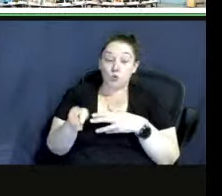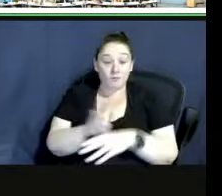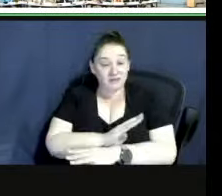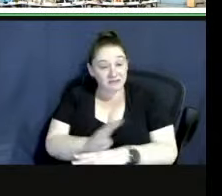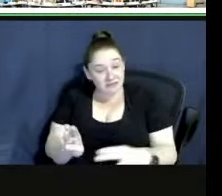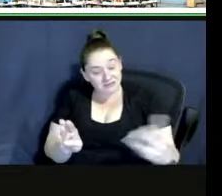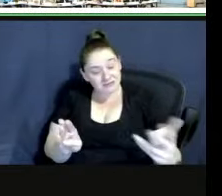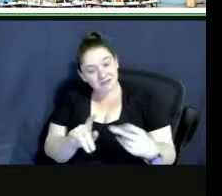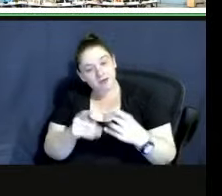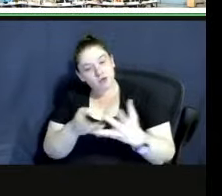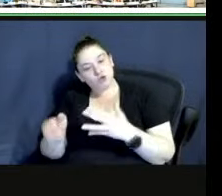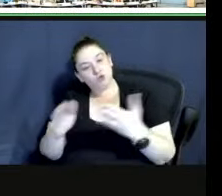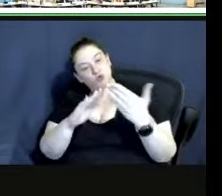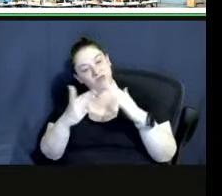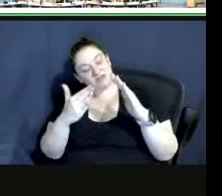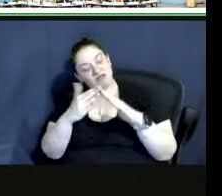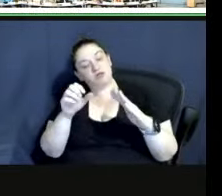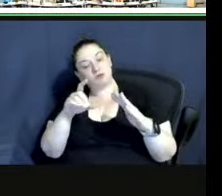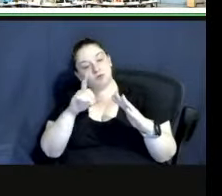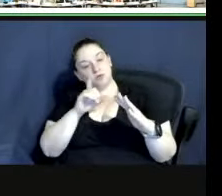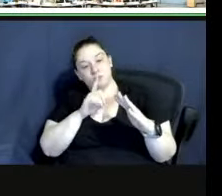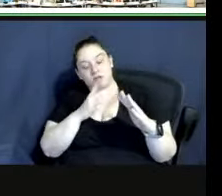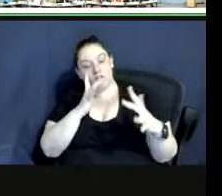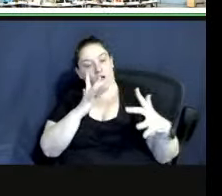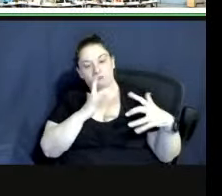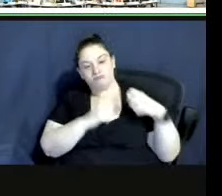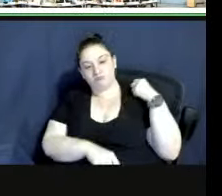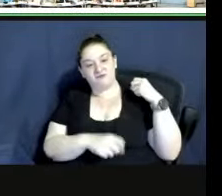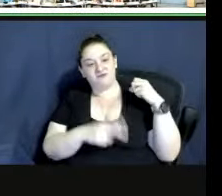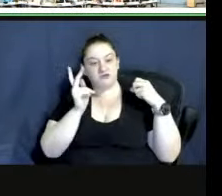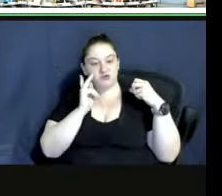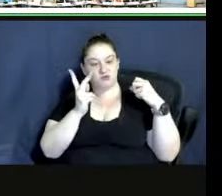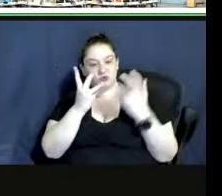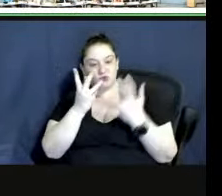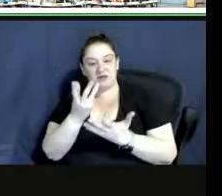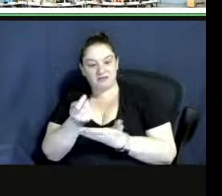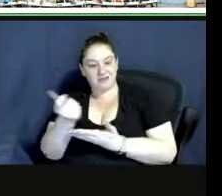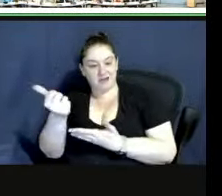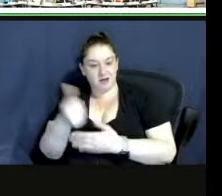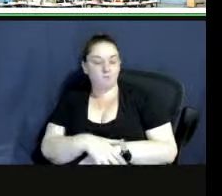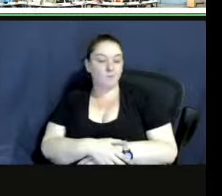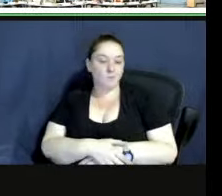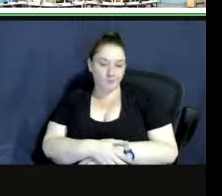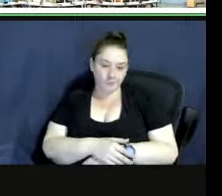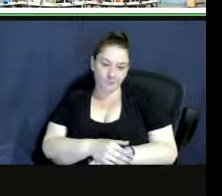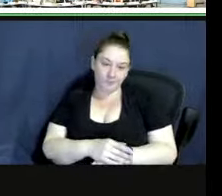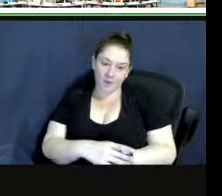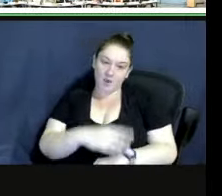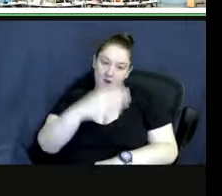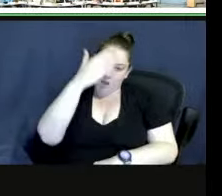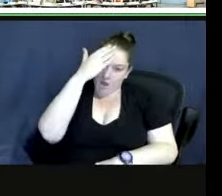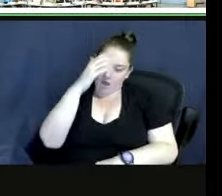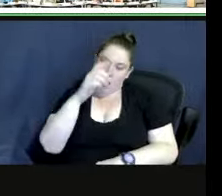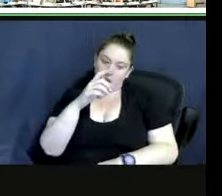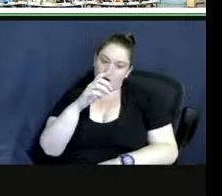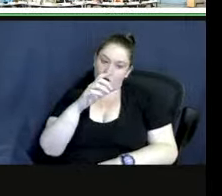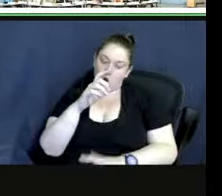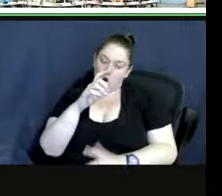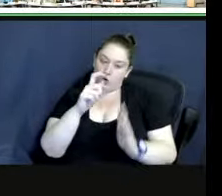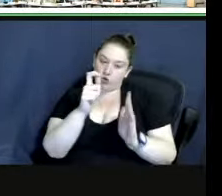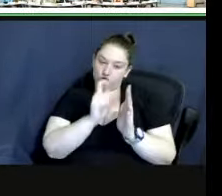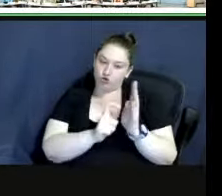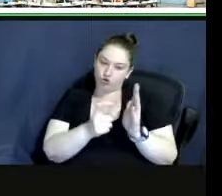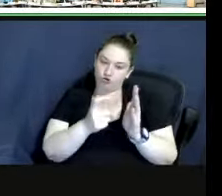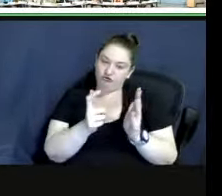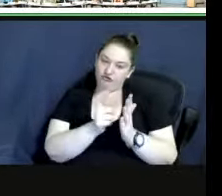through the city. So I'm really devastated to see this go. I know the graffiti abatement is gonna be a huge hit for my area of